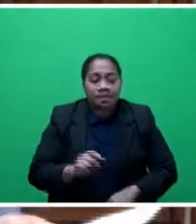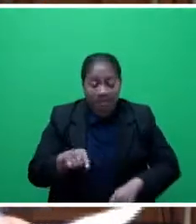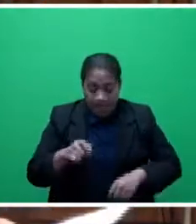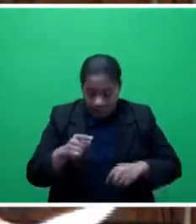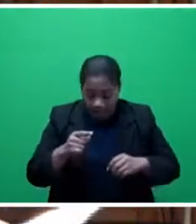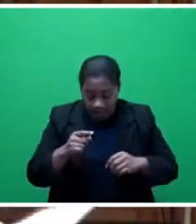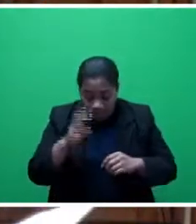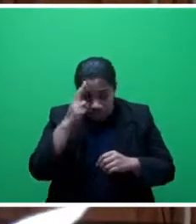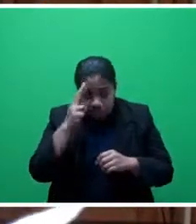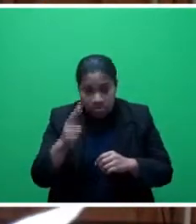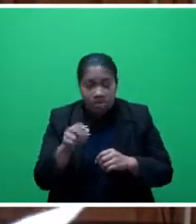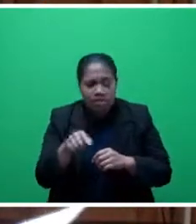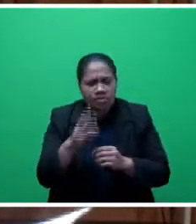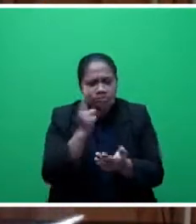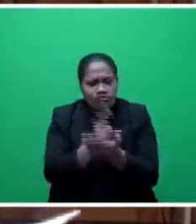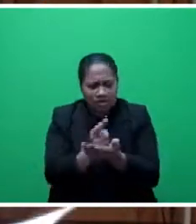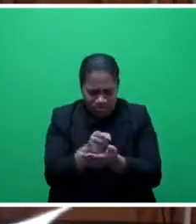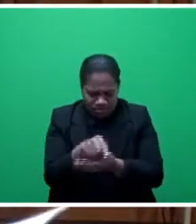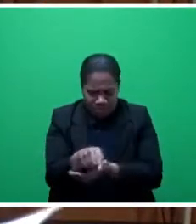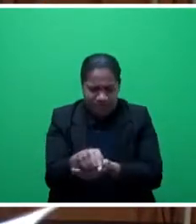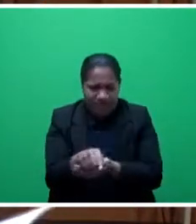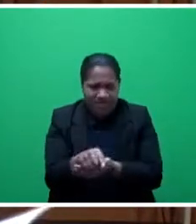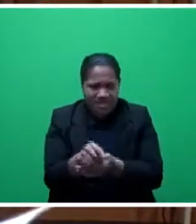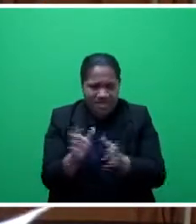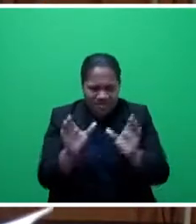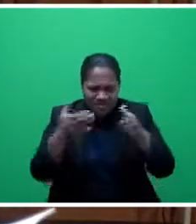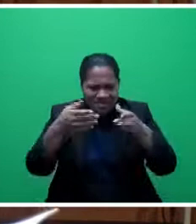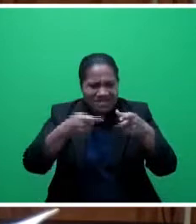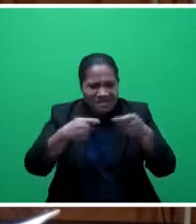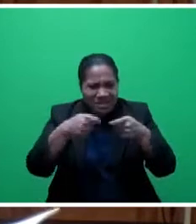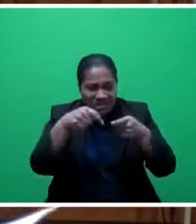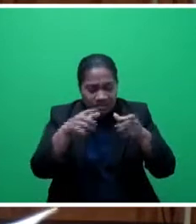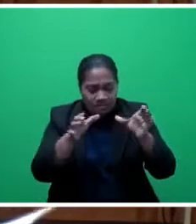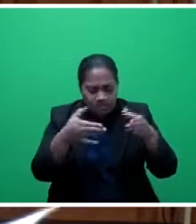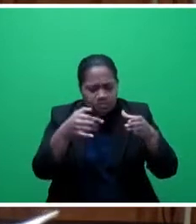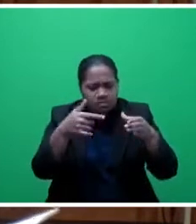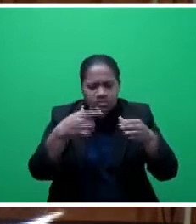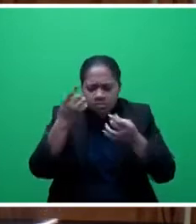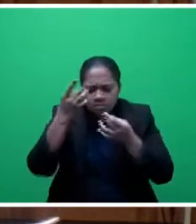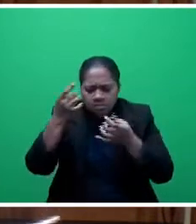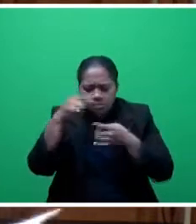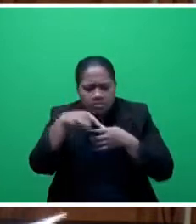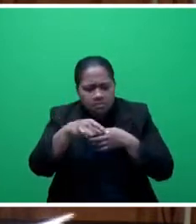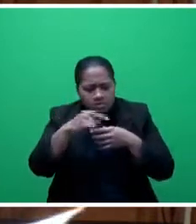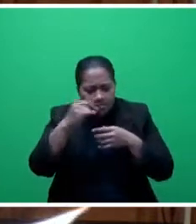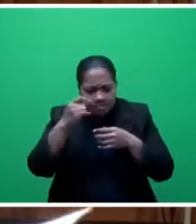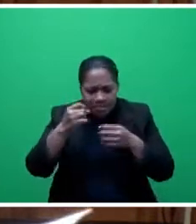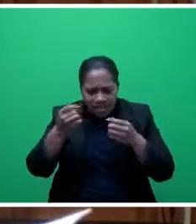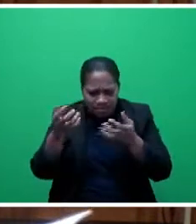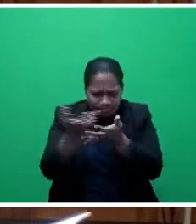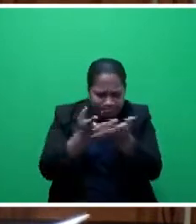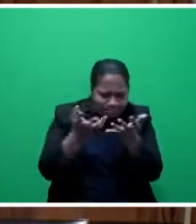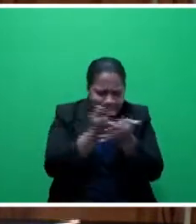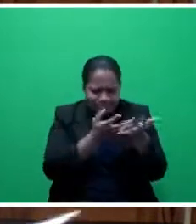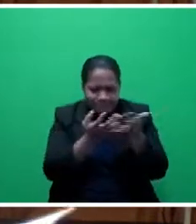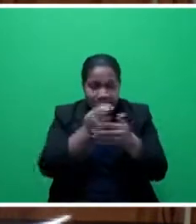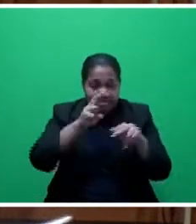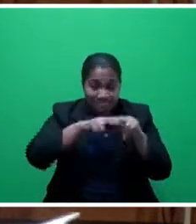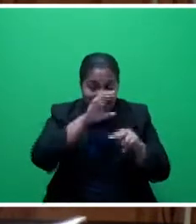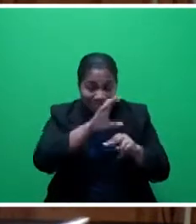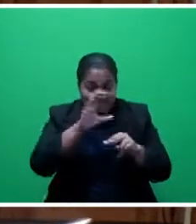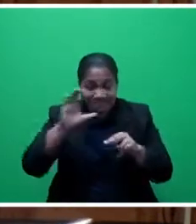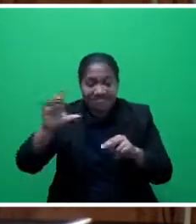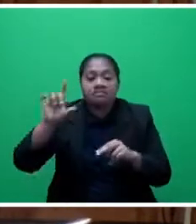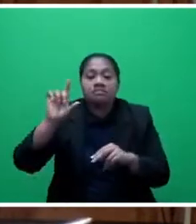Speaker, sir, given the realities of the market and given the market information and intelligence gathering that FCCC does, in any